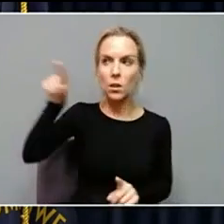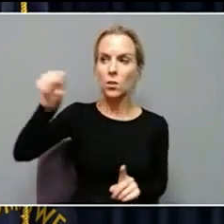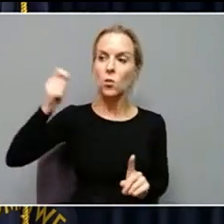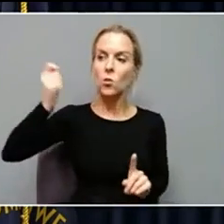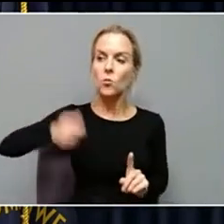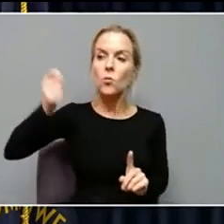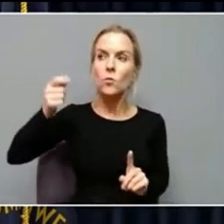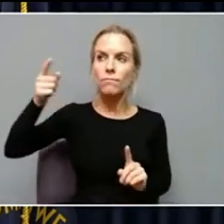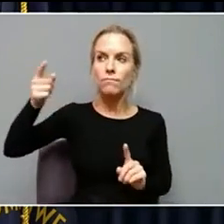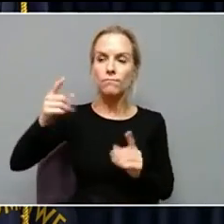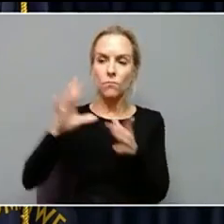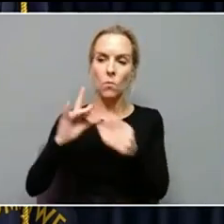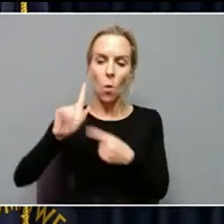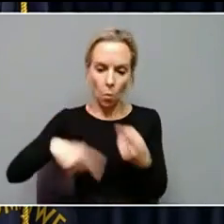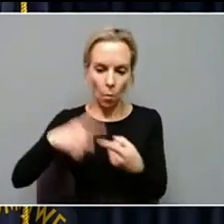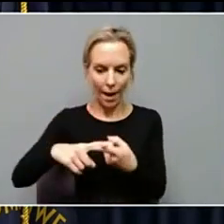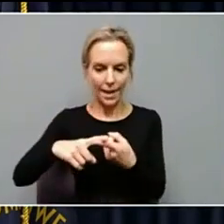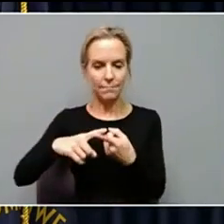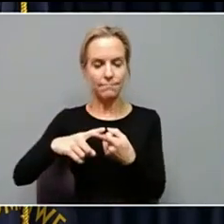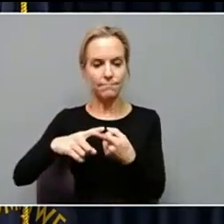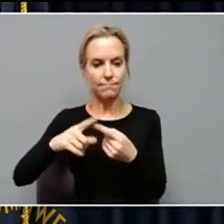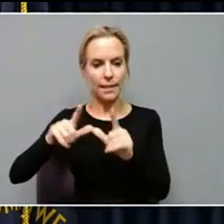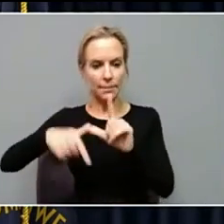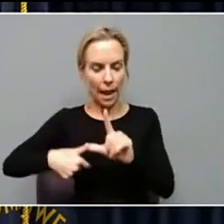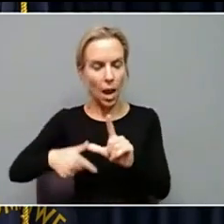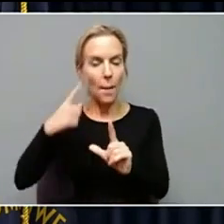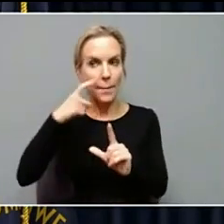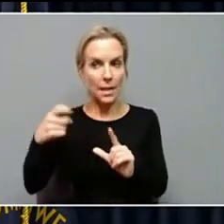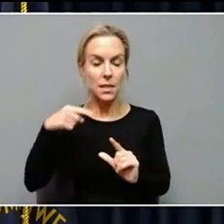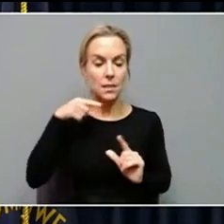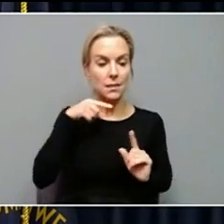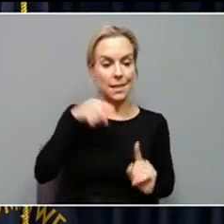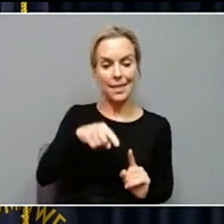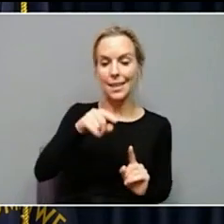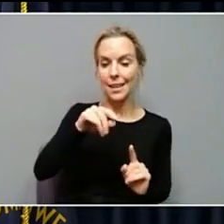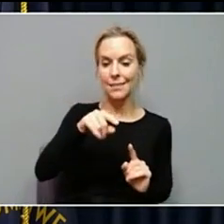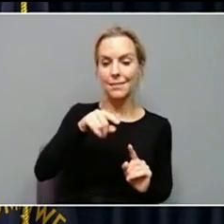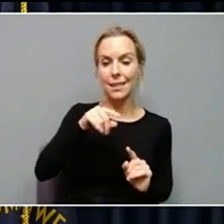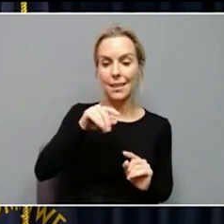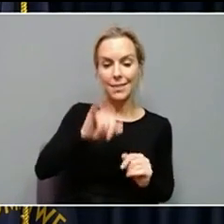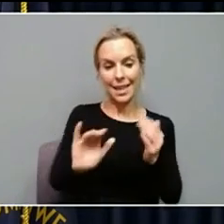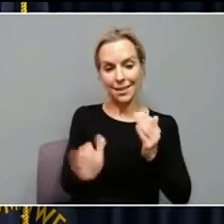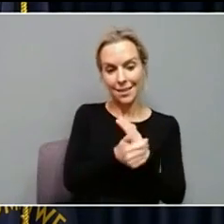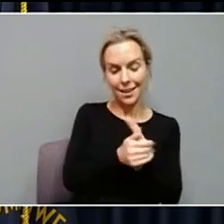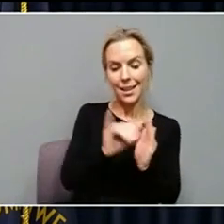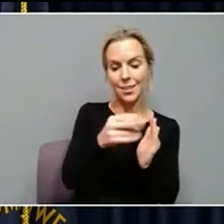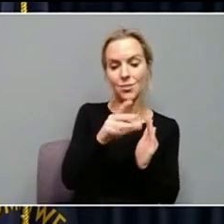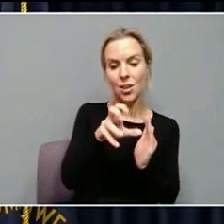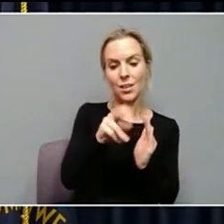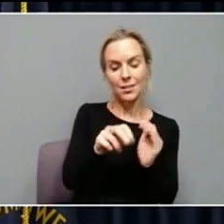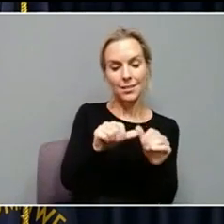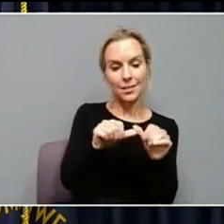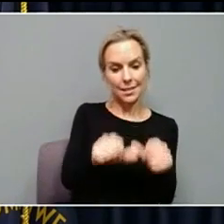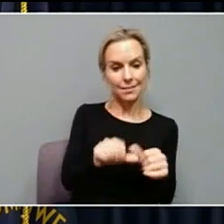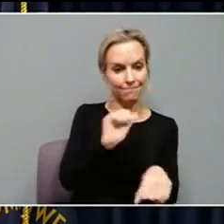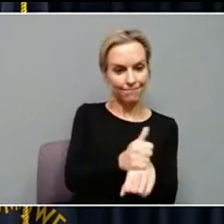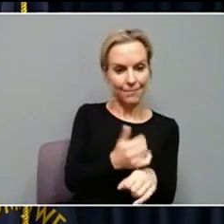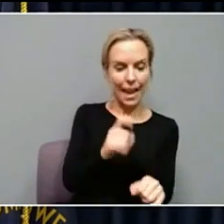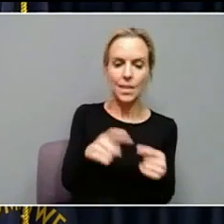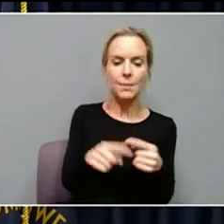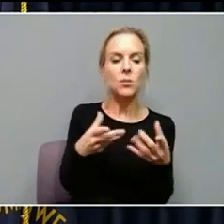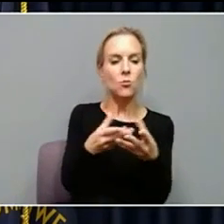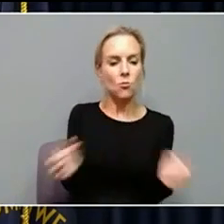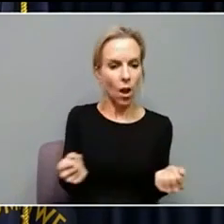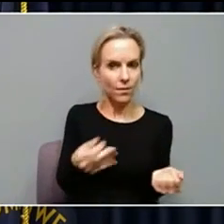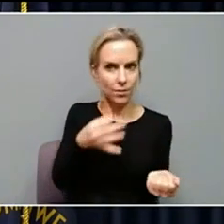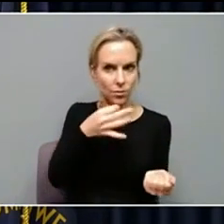expired, because while the injunction is keeping in place for the moment, it has to be dissolved here shortly.